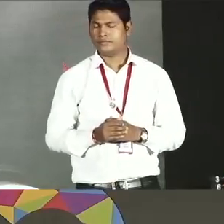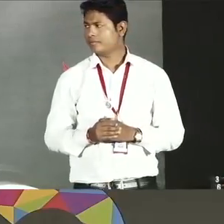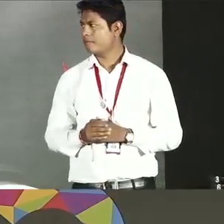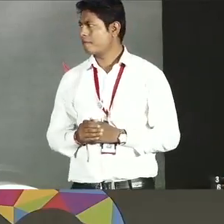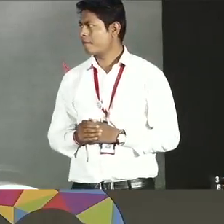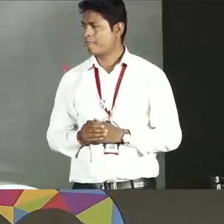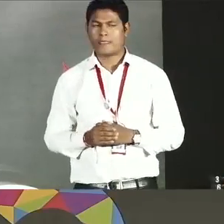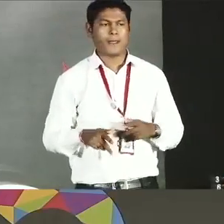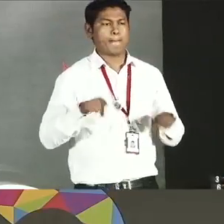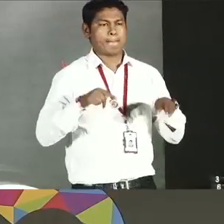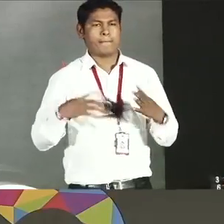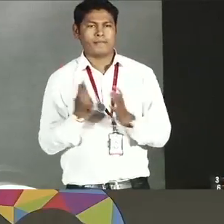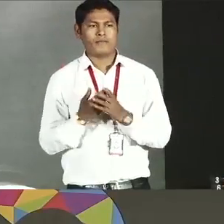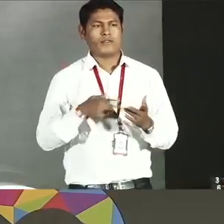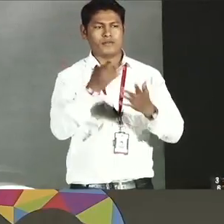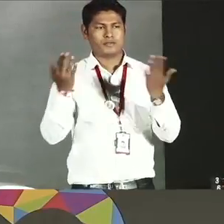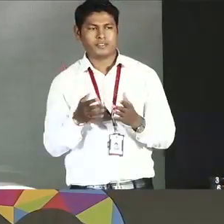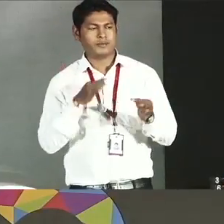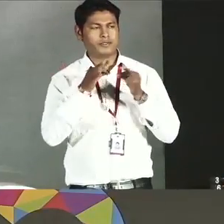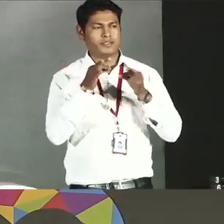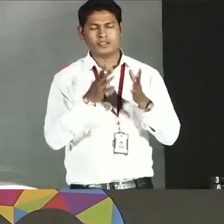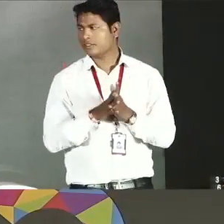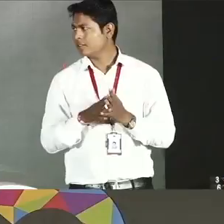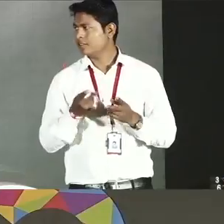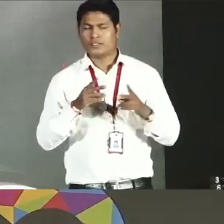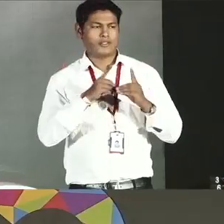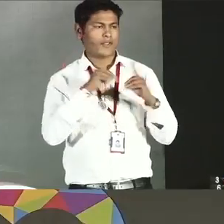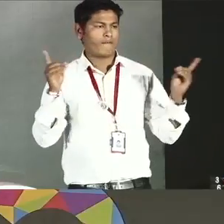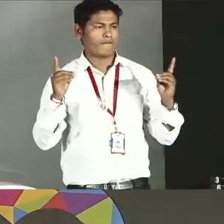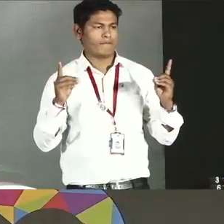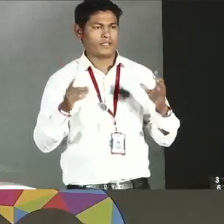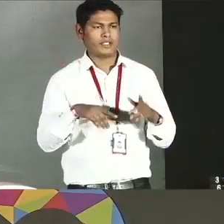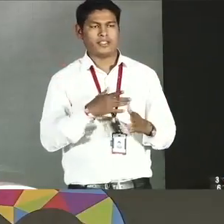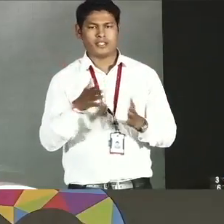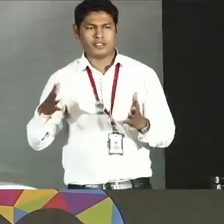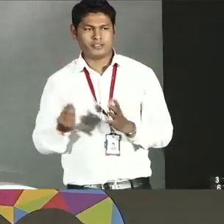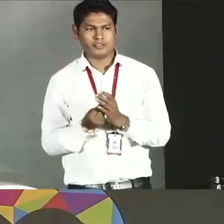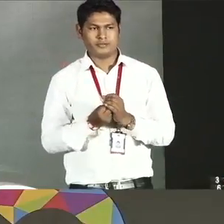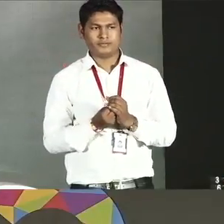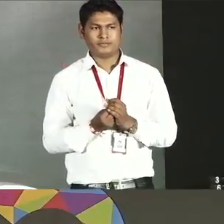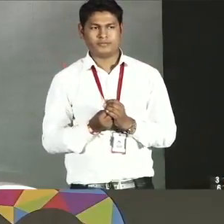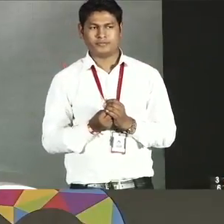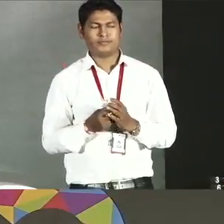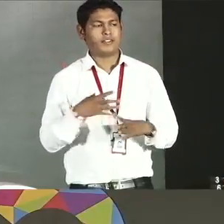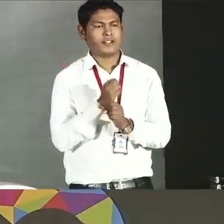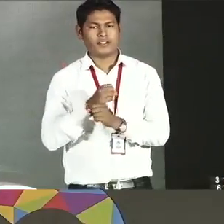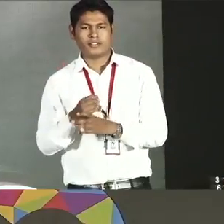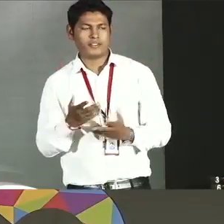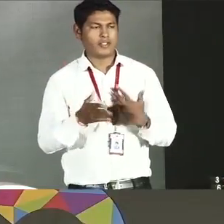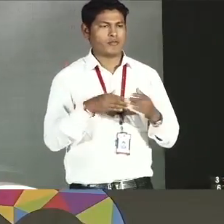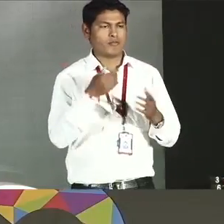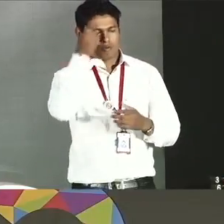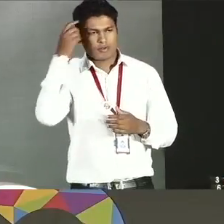people that are up here speaking, but also the fellows and the different things that they're looking at and trying to come up with creative solutions for